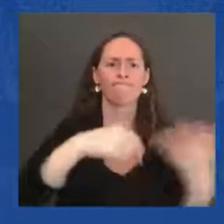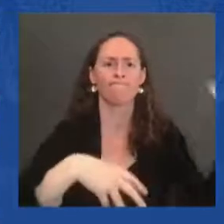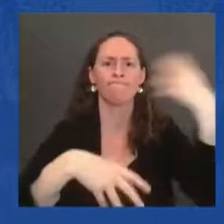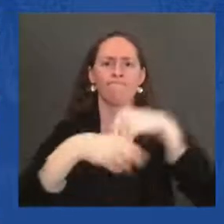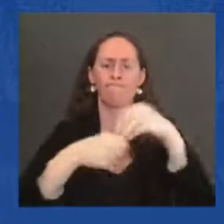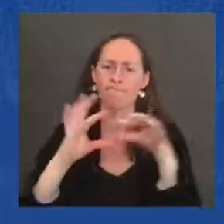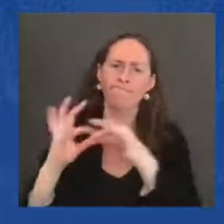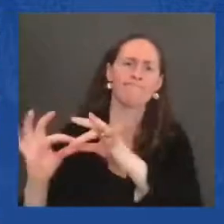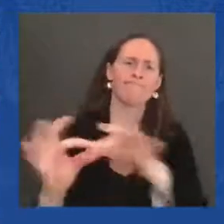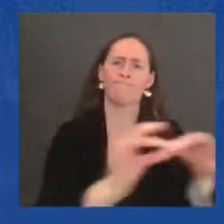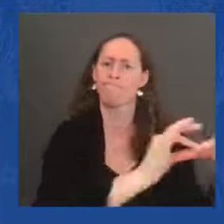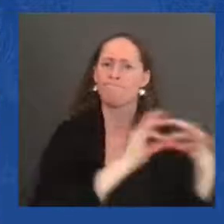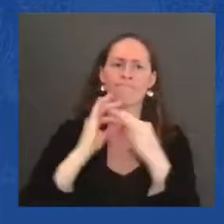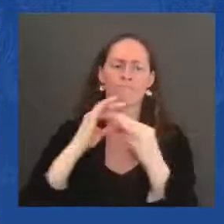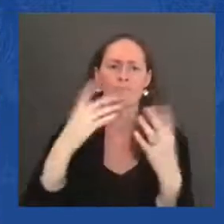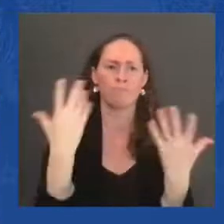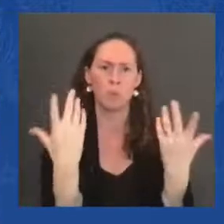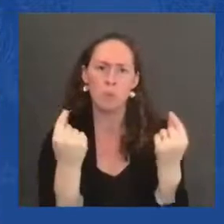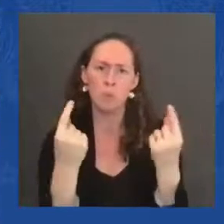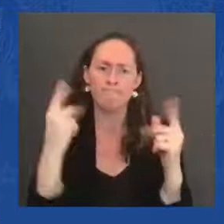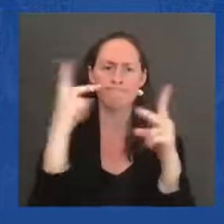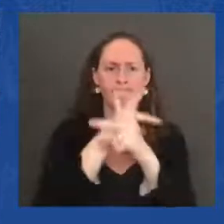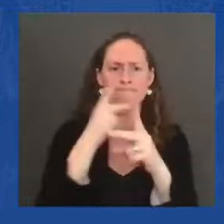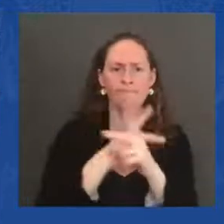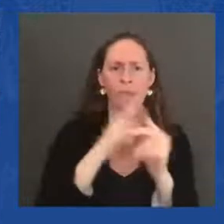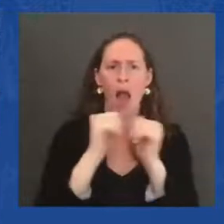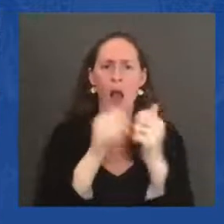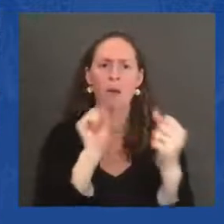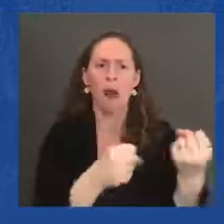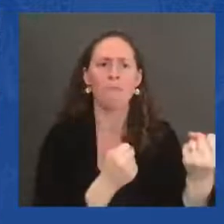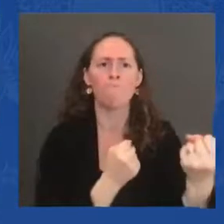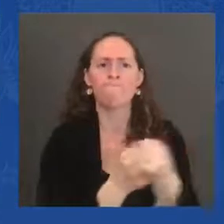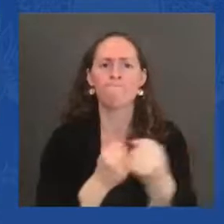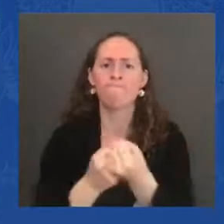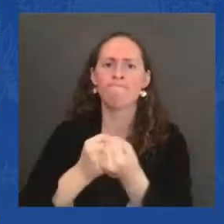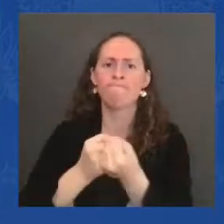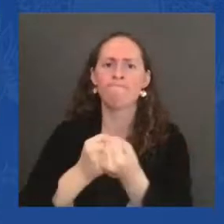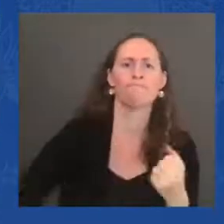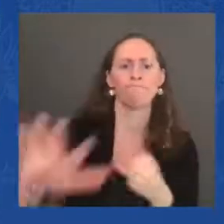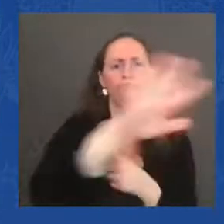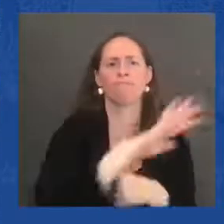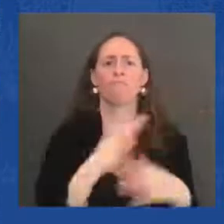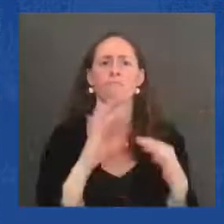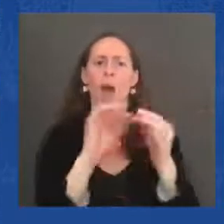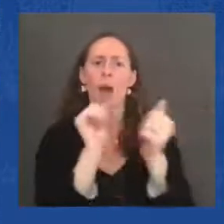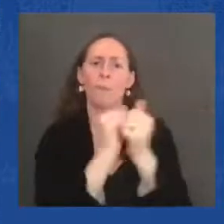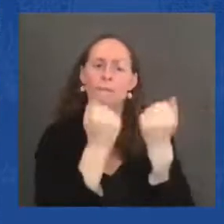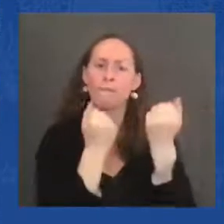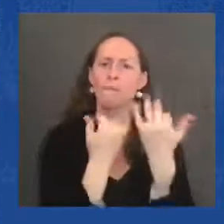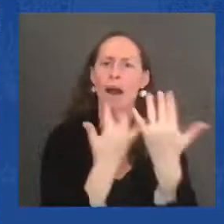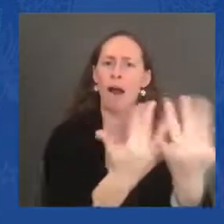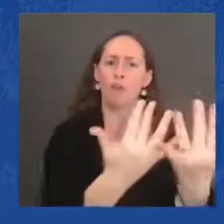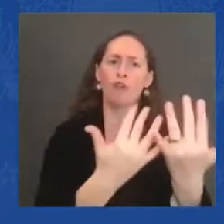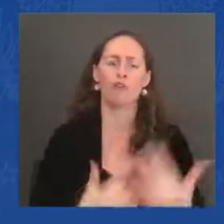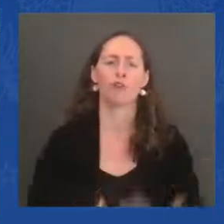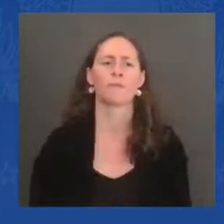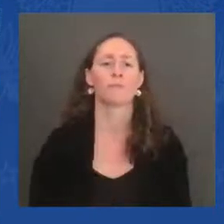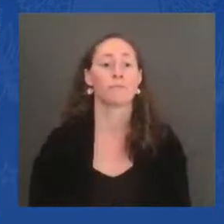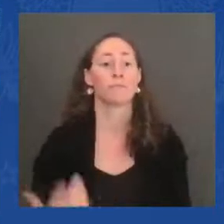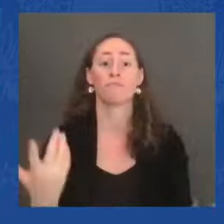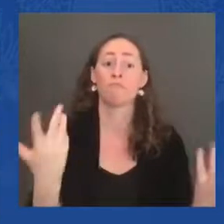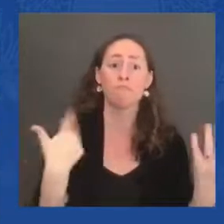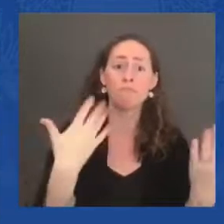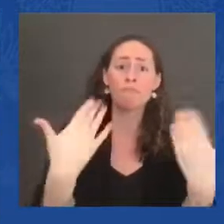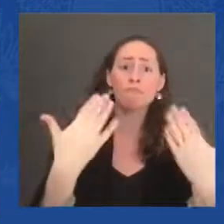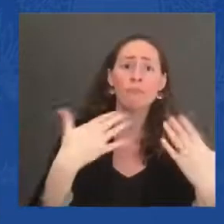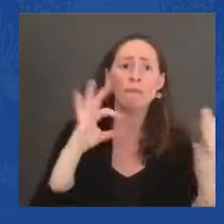that I should be doing, my administration be doing, to try to help. You know, folks, you know the